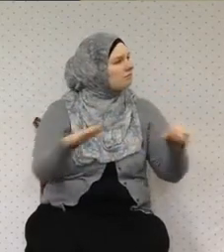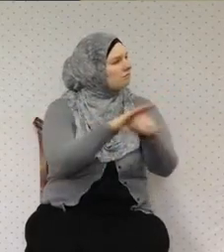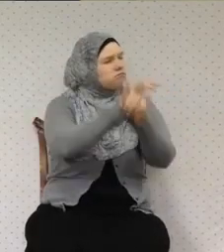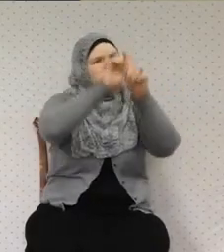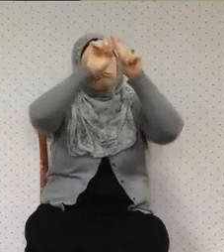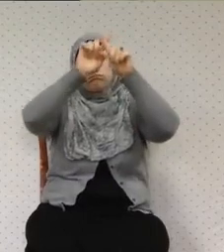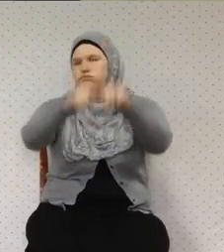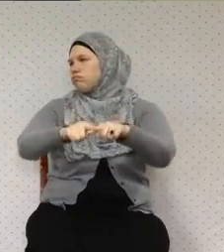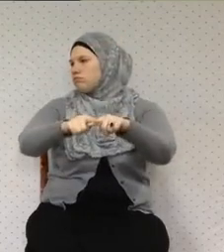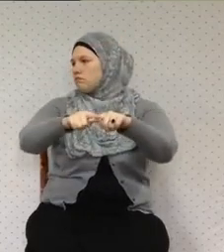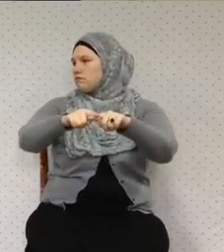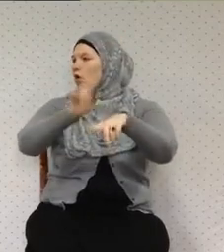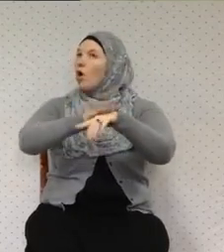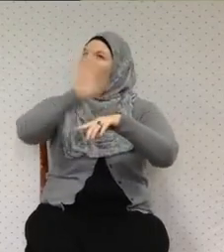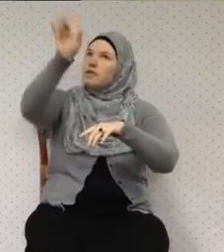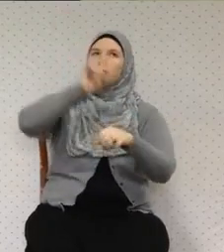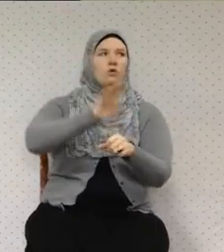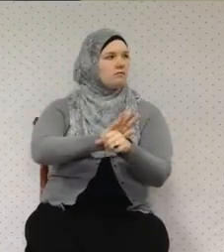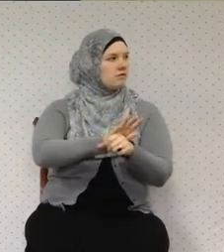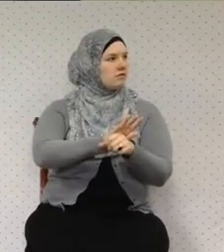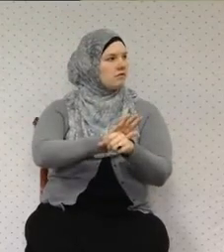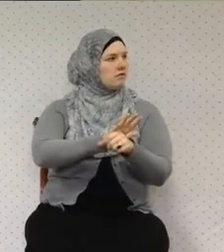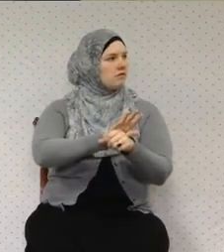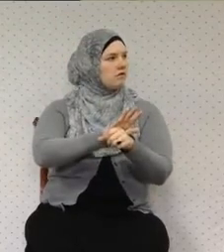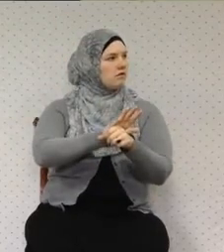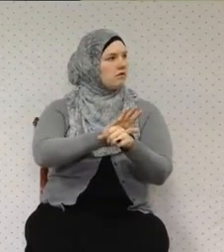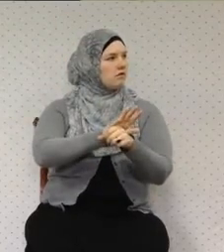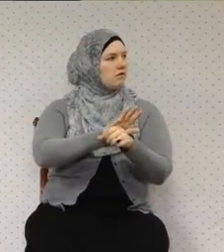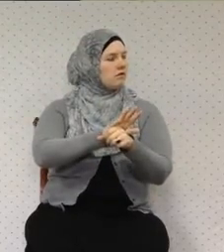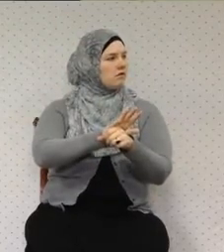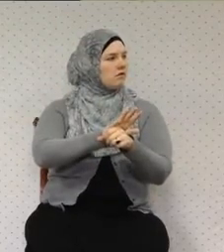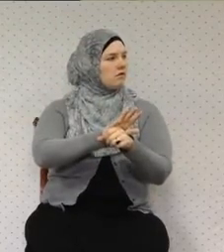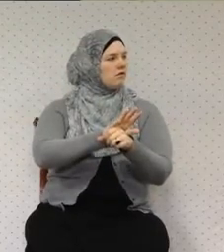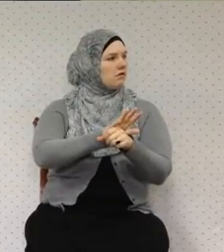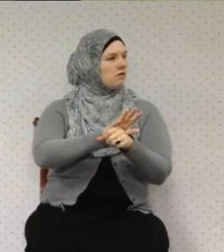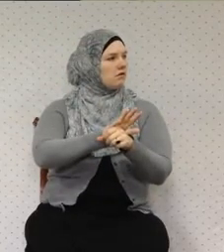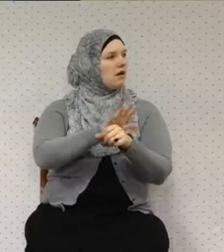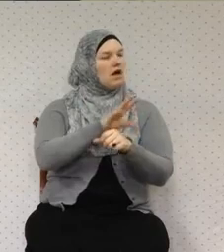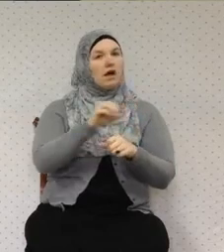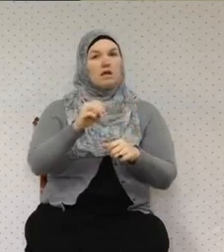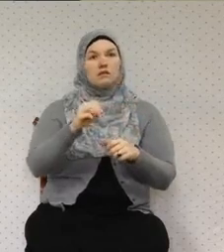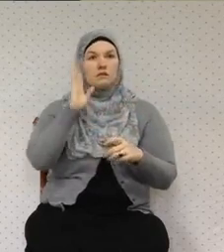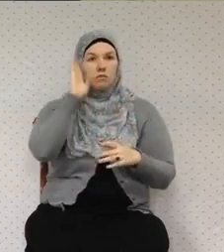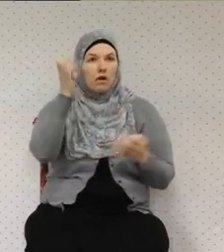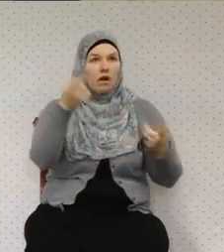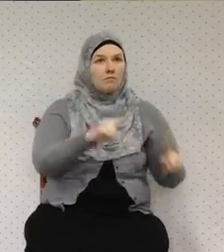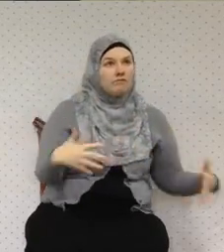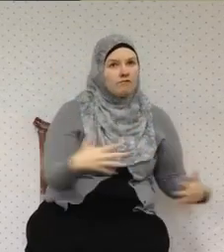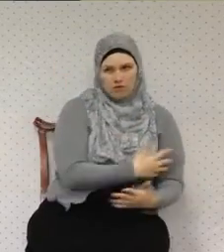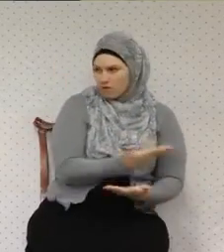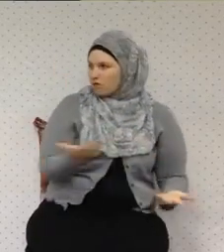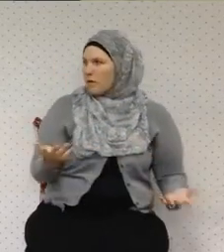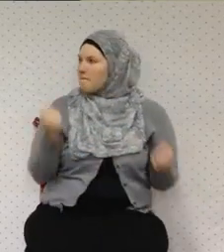complete reliance on his promises and complete fear of his threats. Many of us